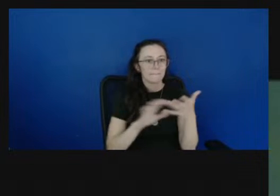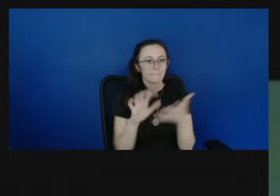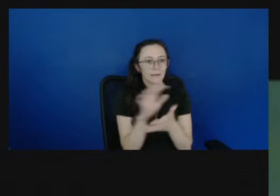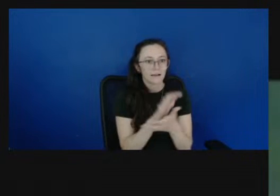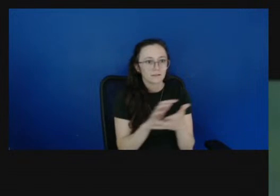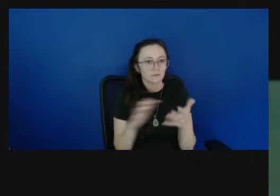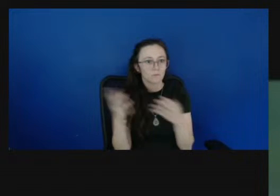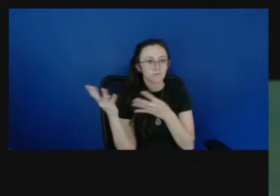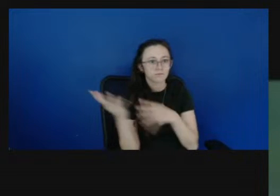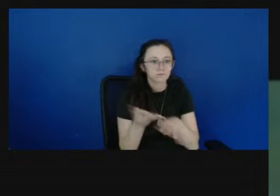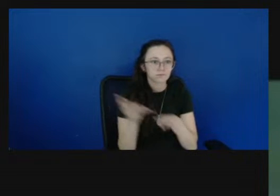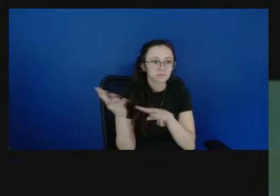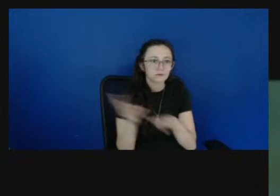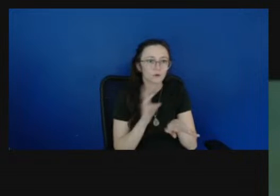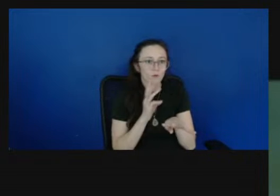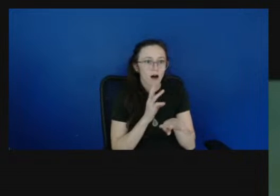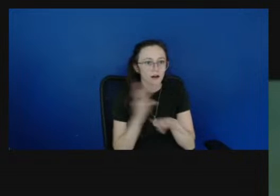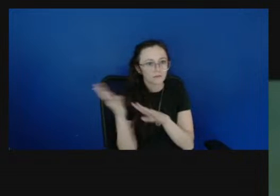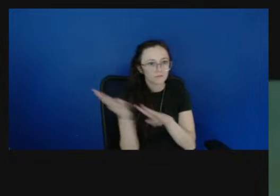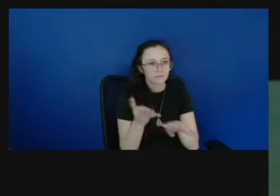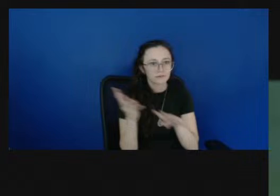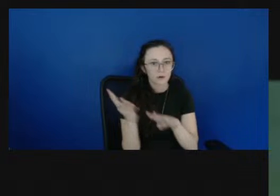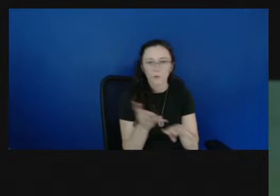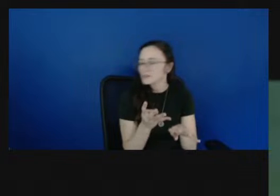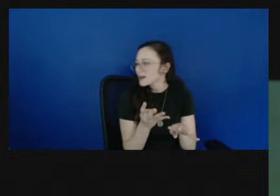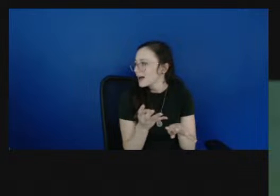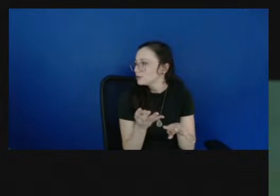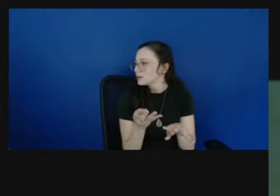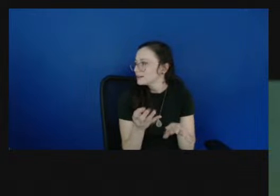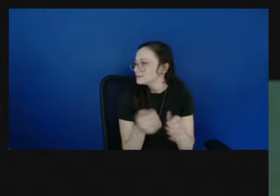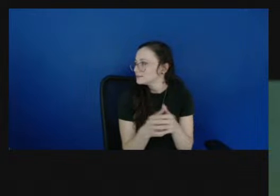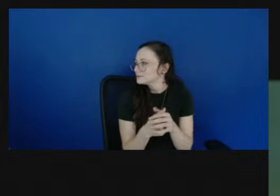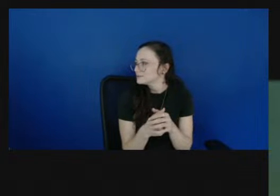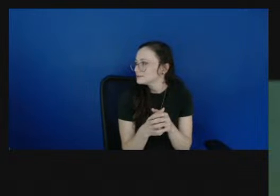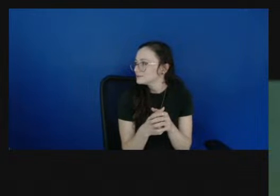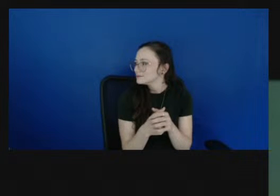the conduit and